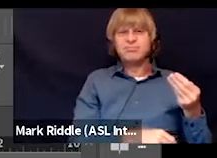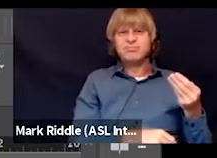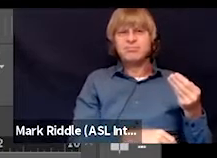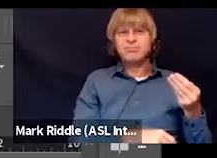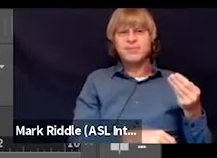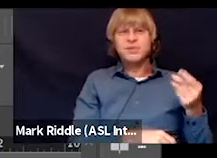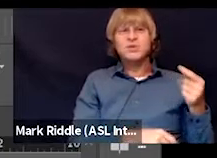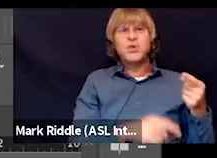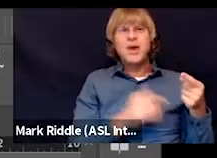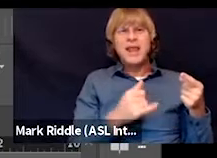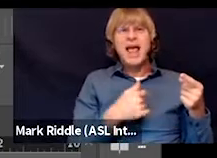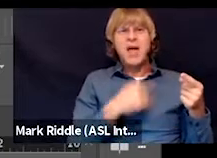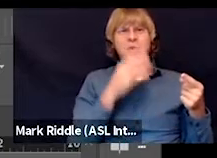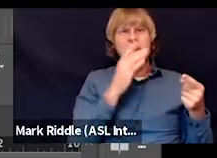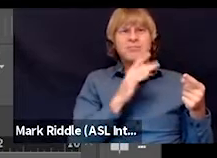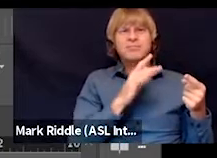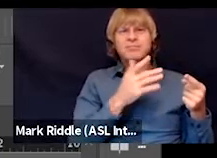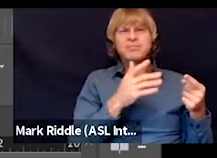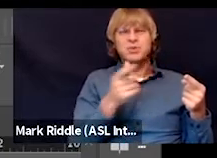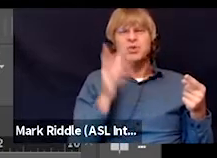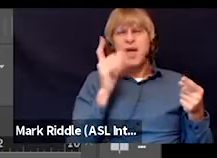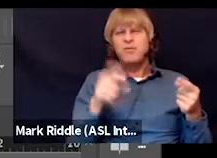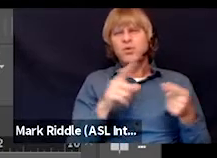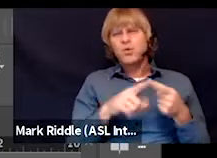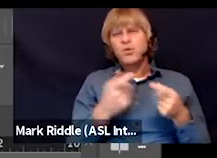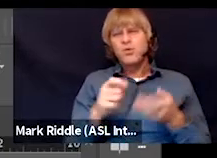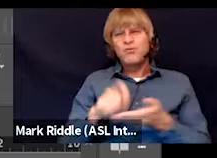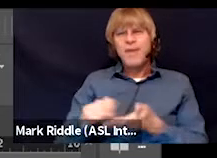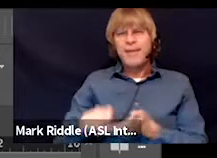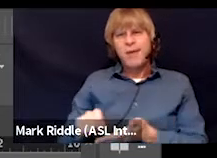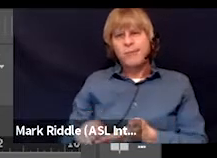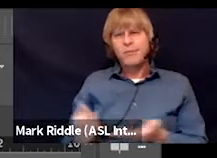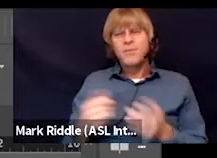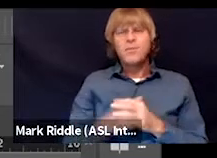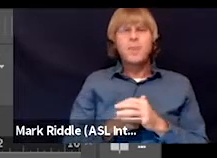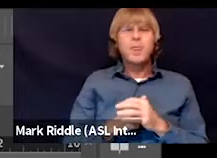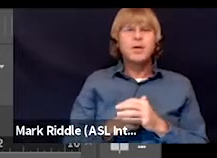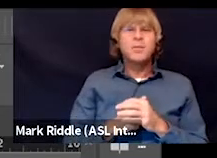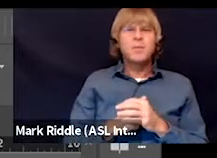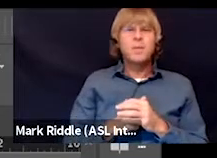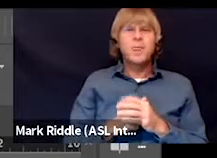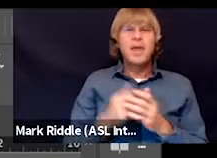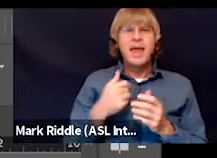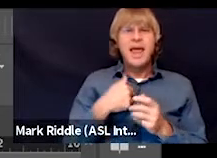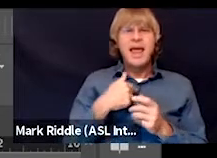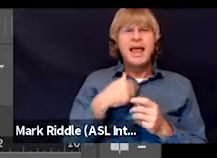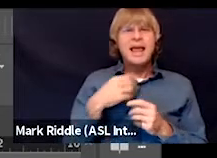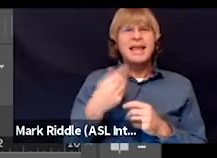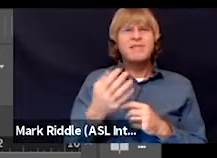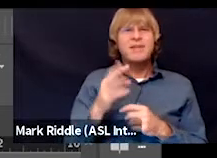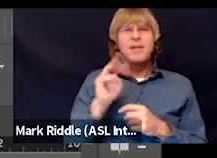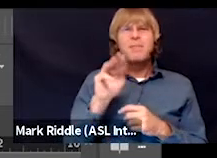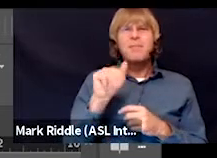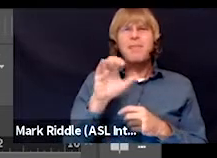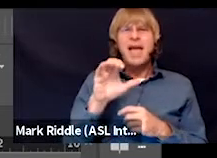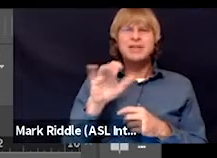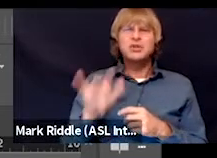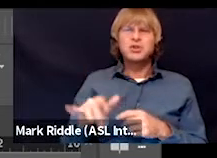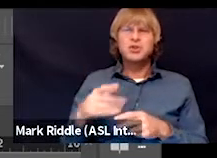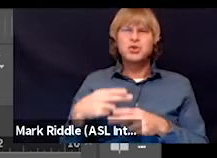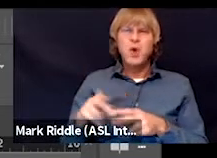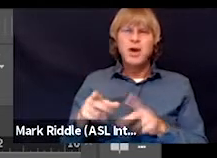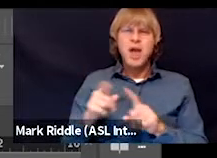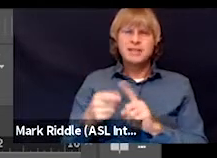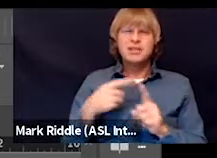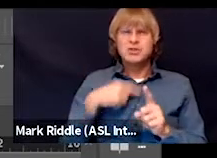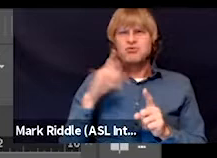So I'm about to hit, and you'll just have to write this down, and I'm giving Mac shortcuts primarily. I'll try